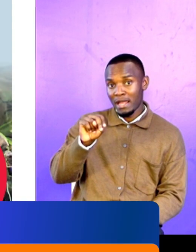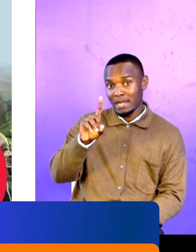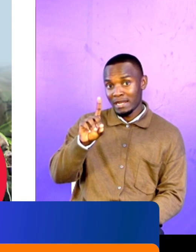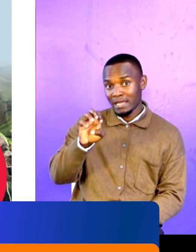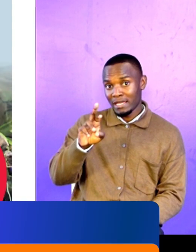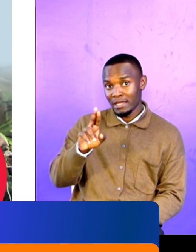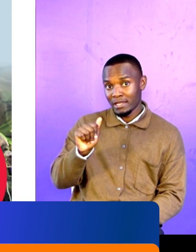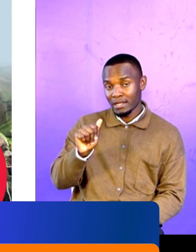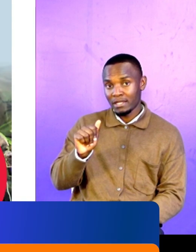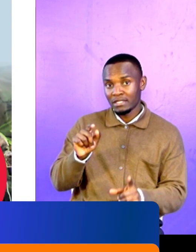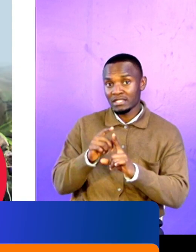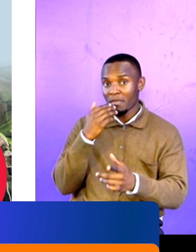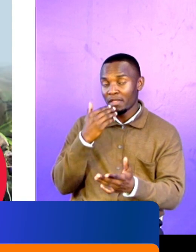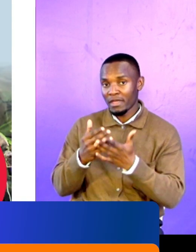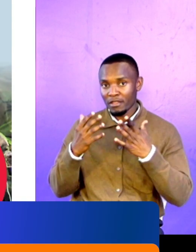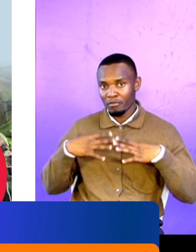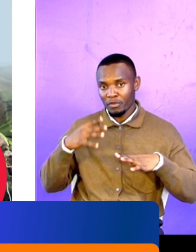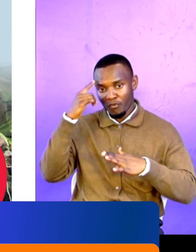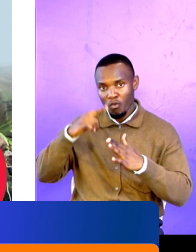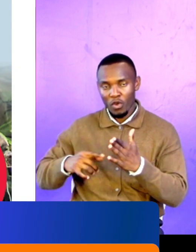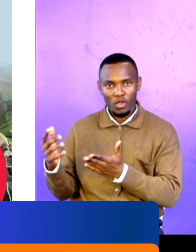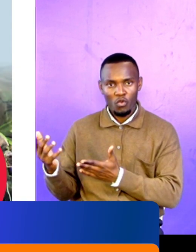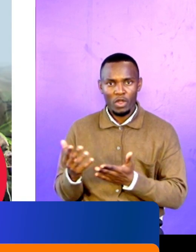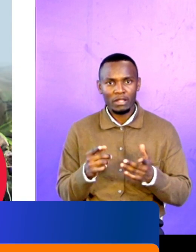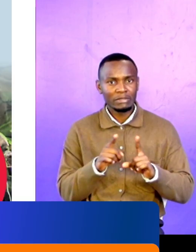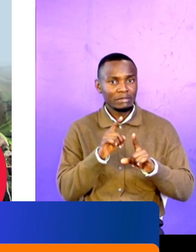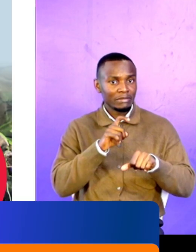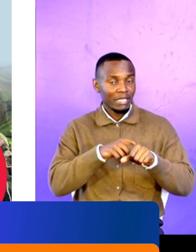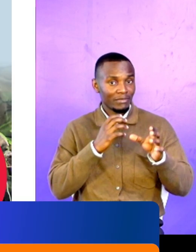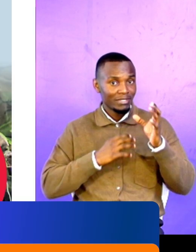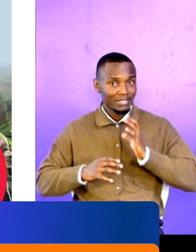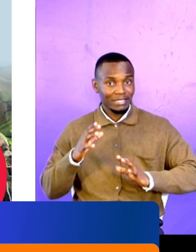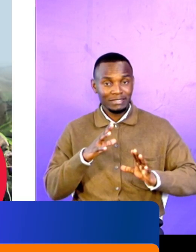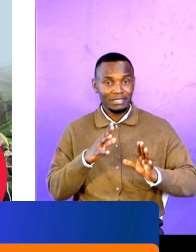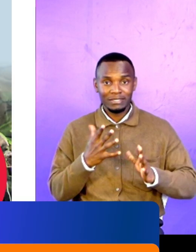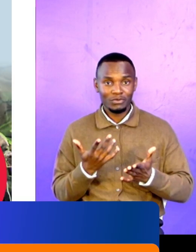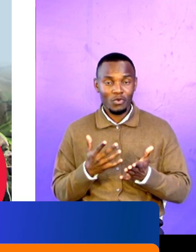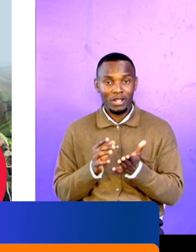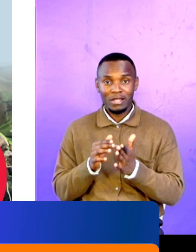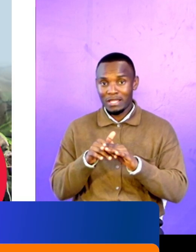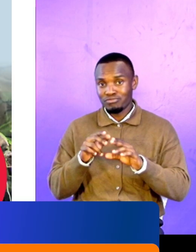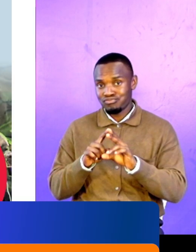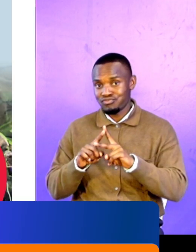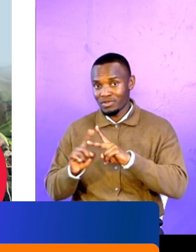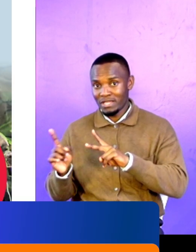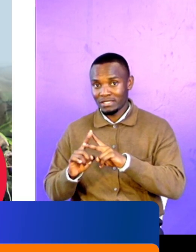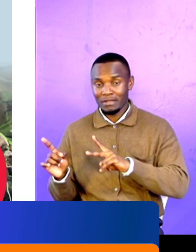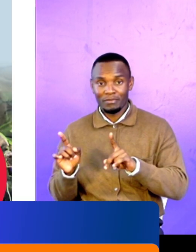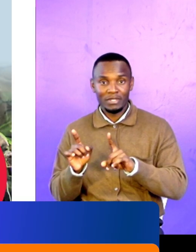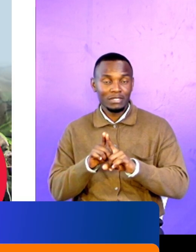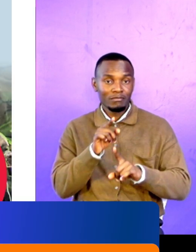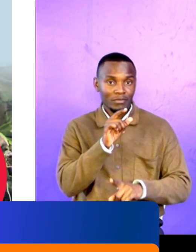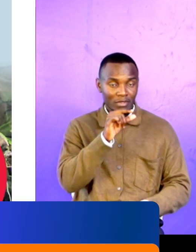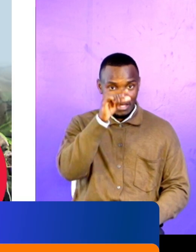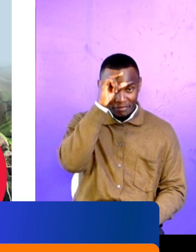As citizens flee their homes and the government maintains an ominous silence, this is no isolated incident.